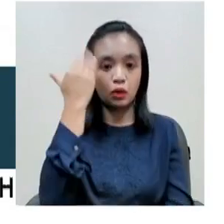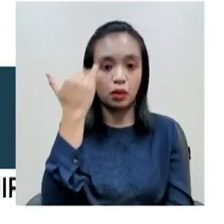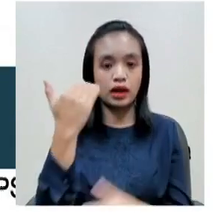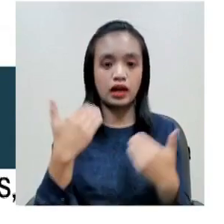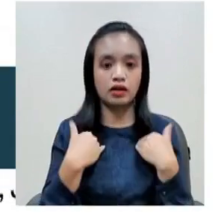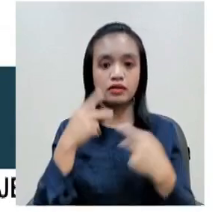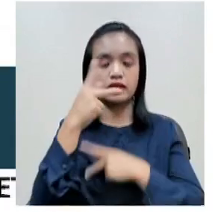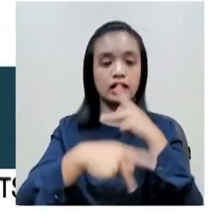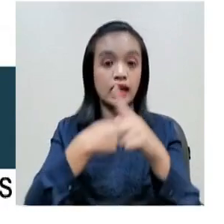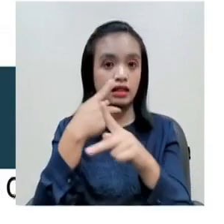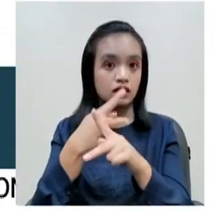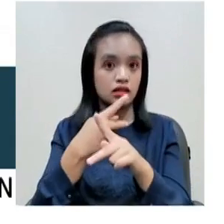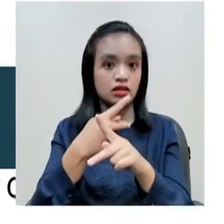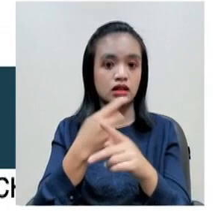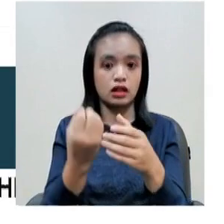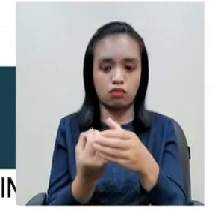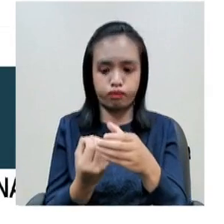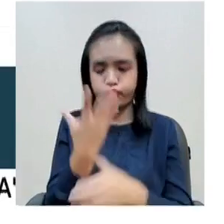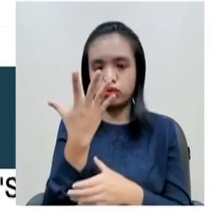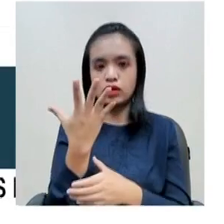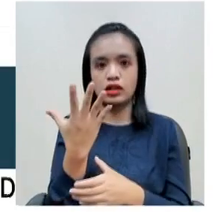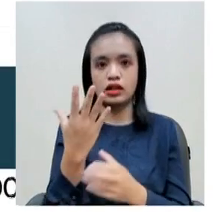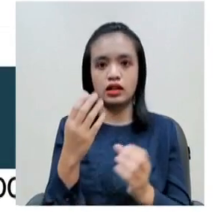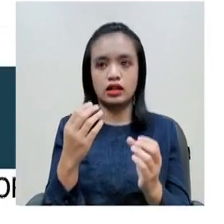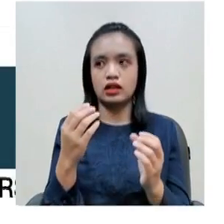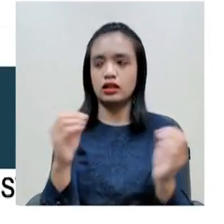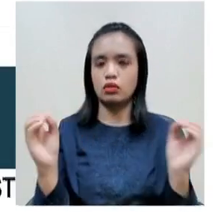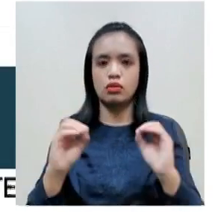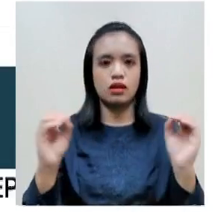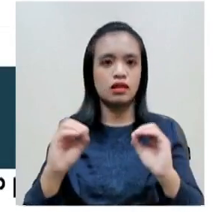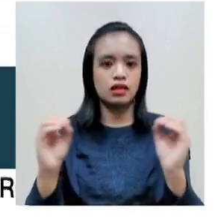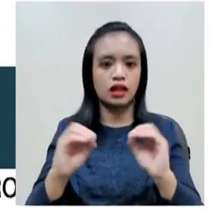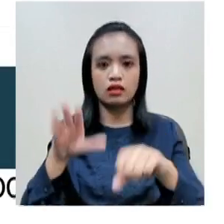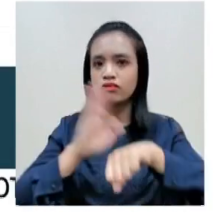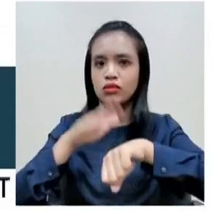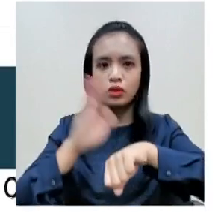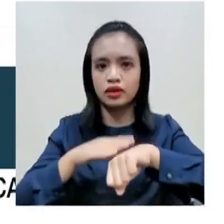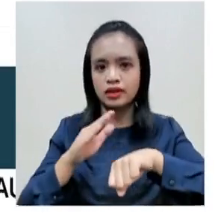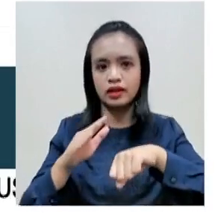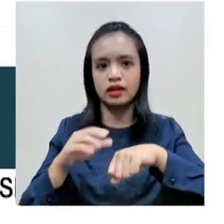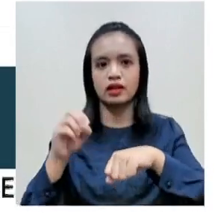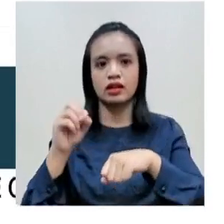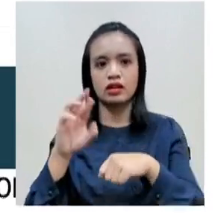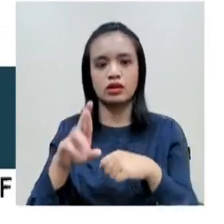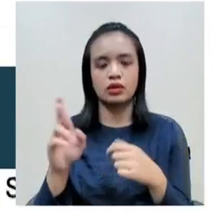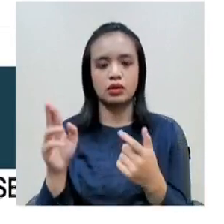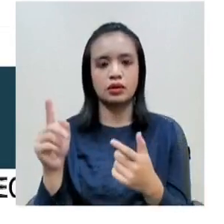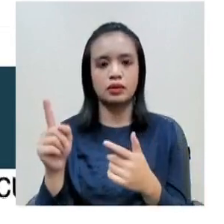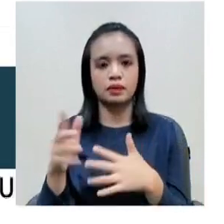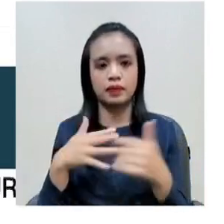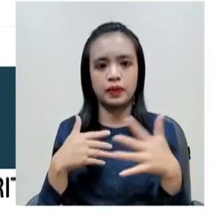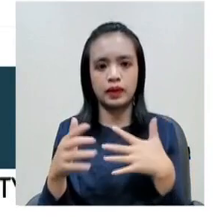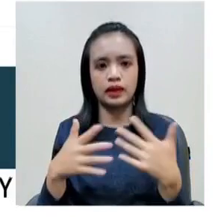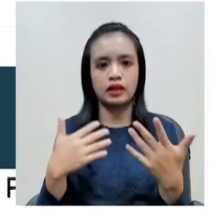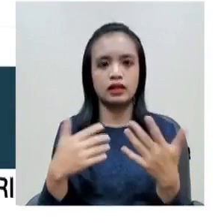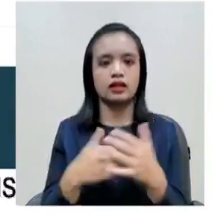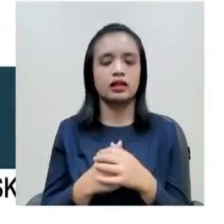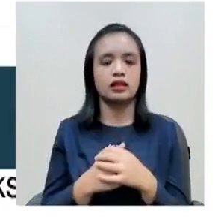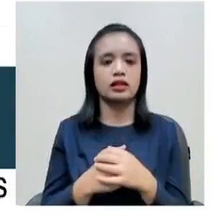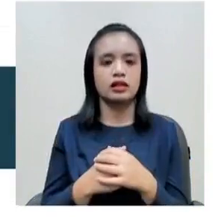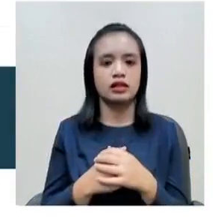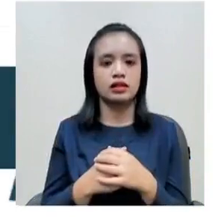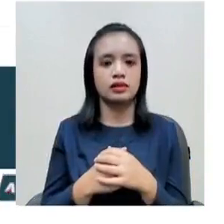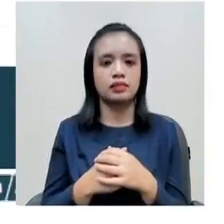of eruptions that do not have any warning or any precursory parameters preceding